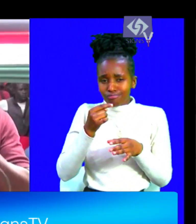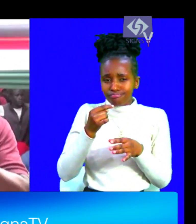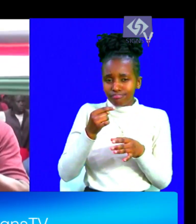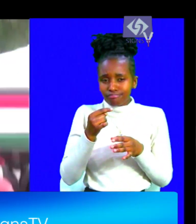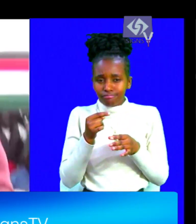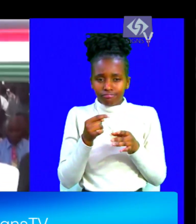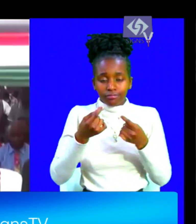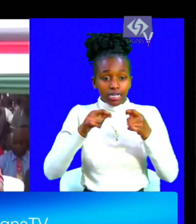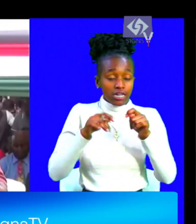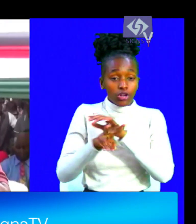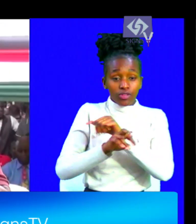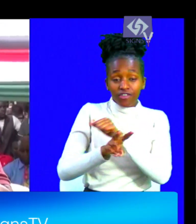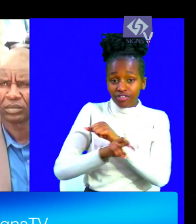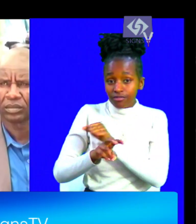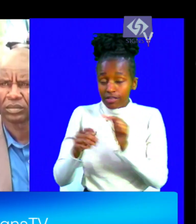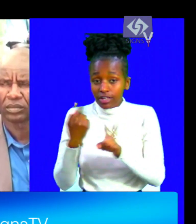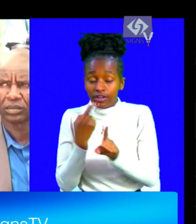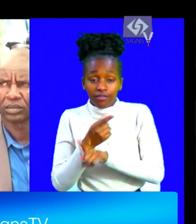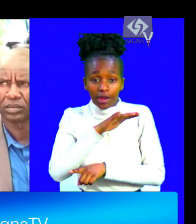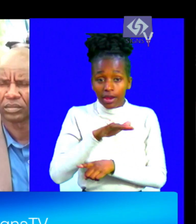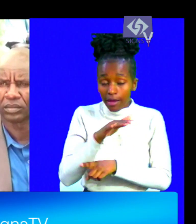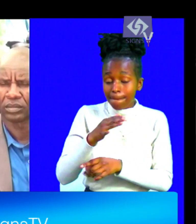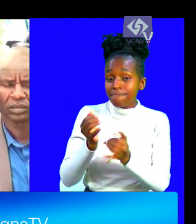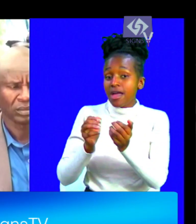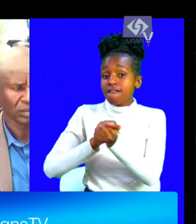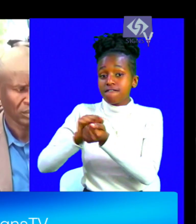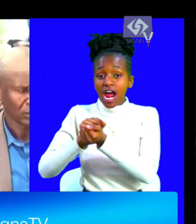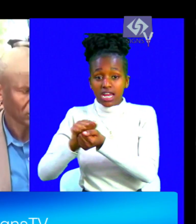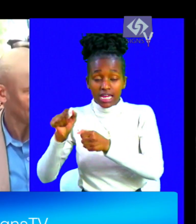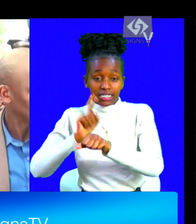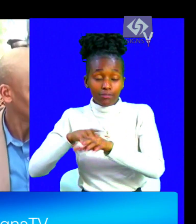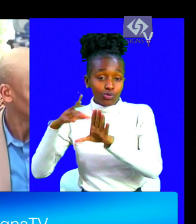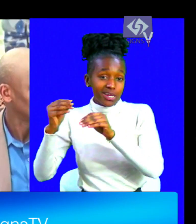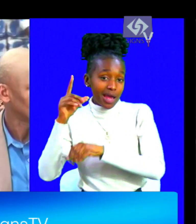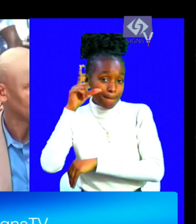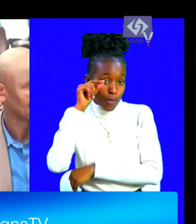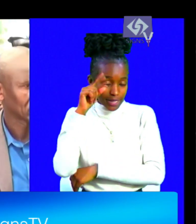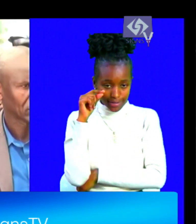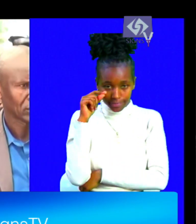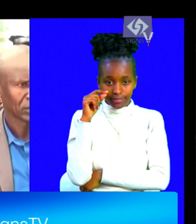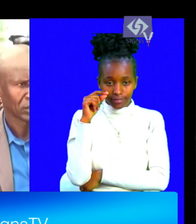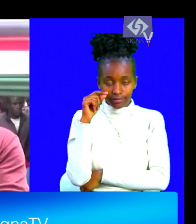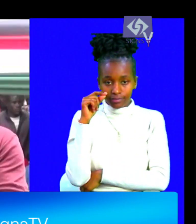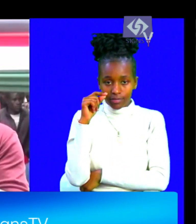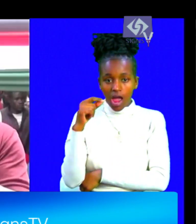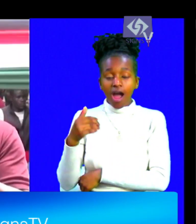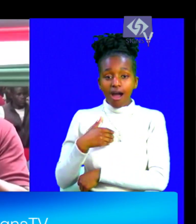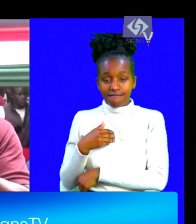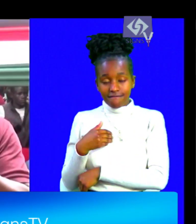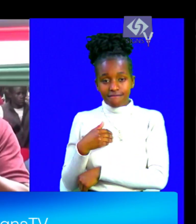Yes. On Friday, when we landed in Mombasa, we were going to have a meeting on